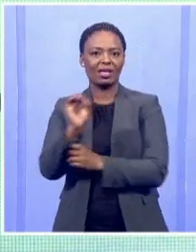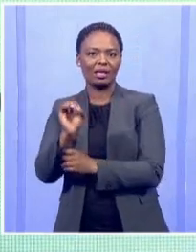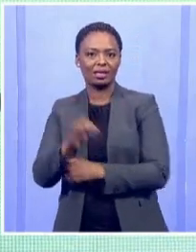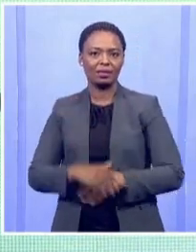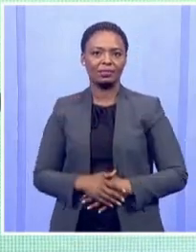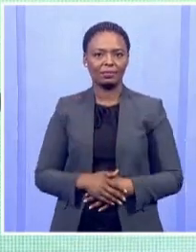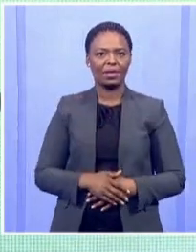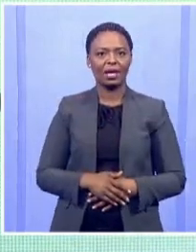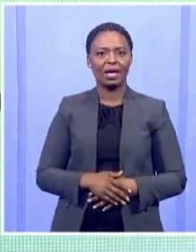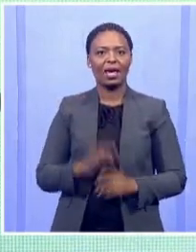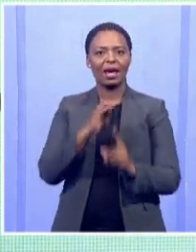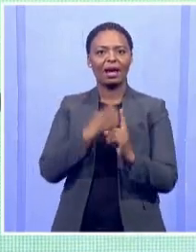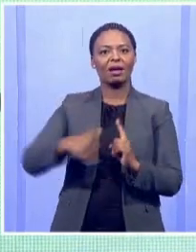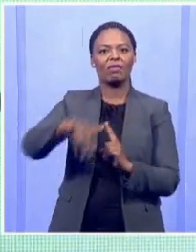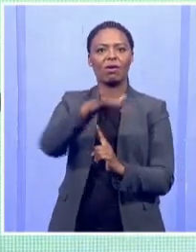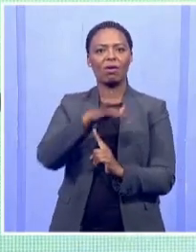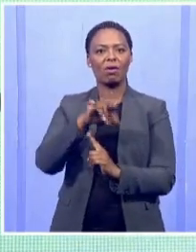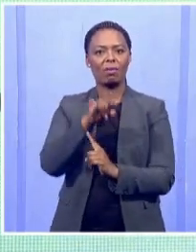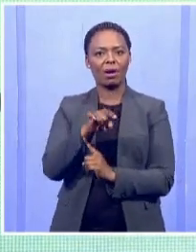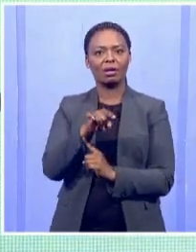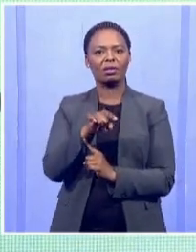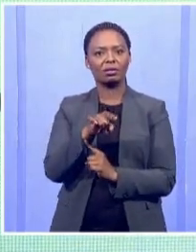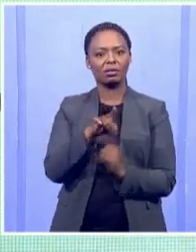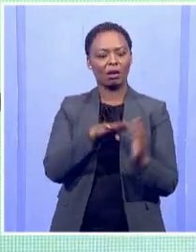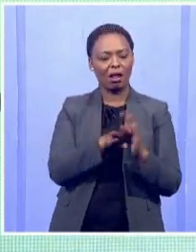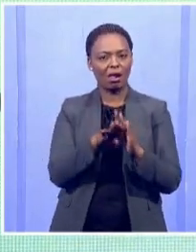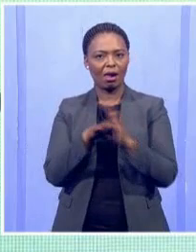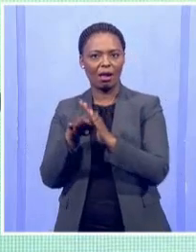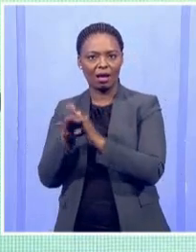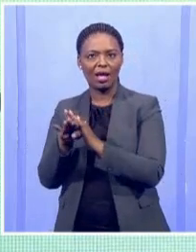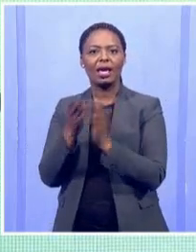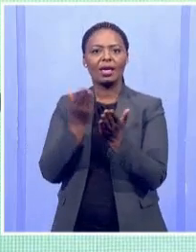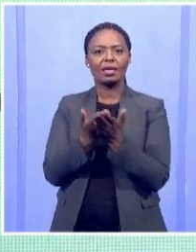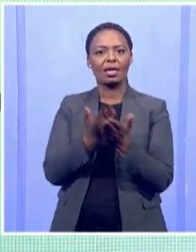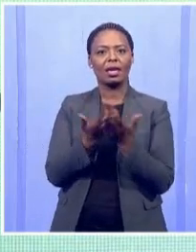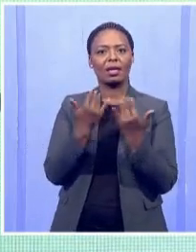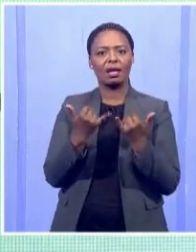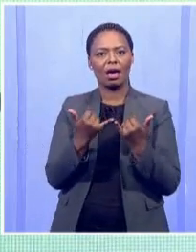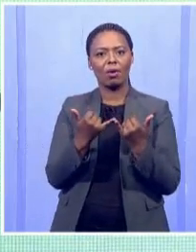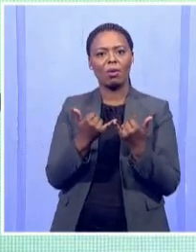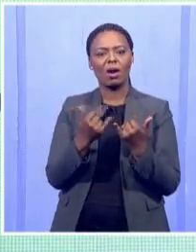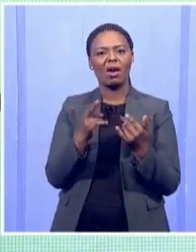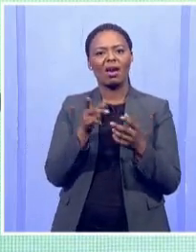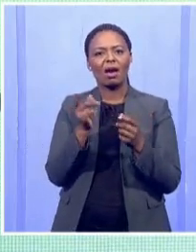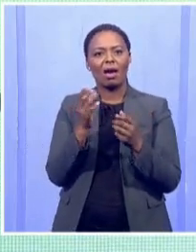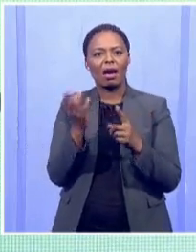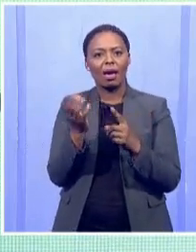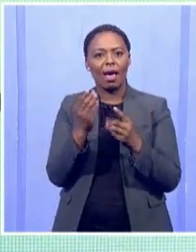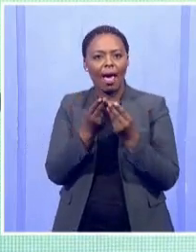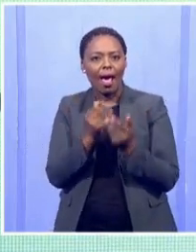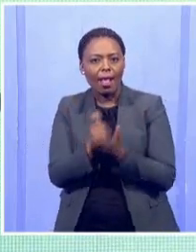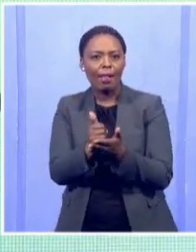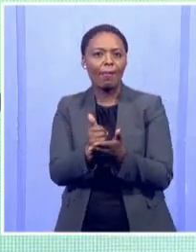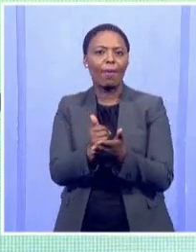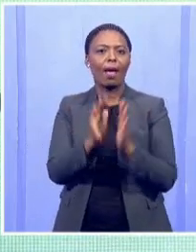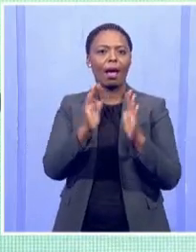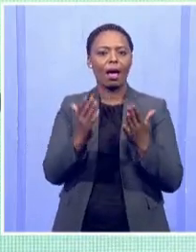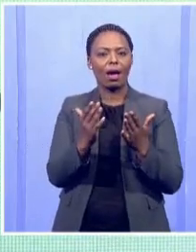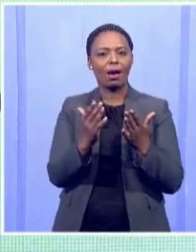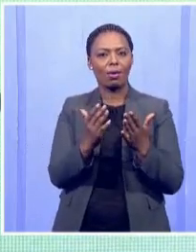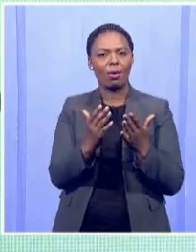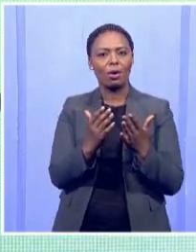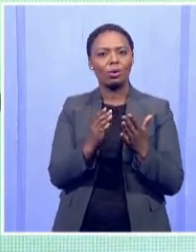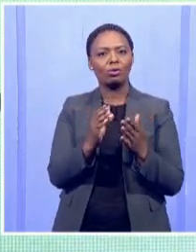will lead to also increase in age-related non-communicable diseases. As